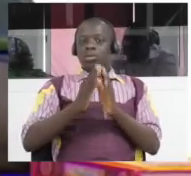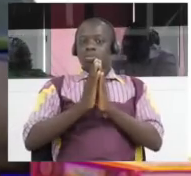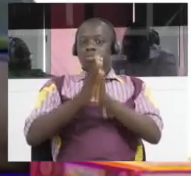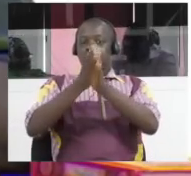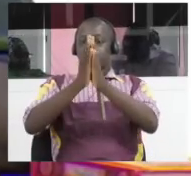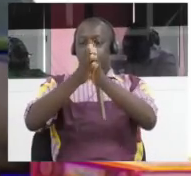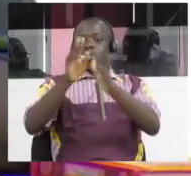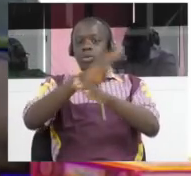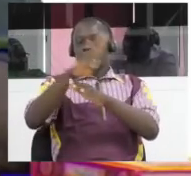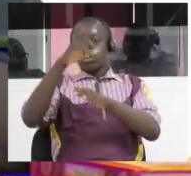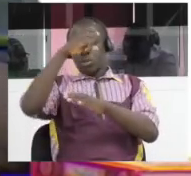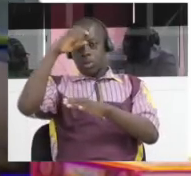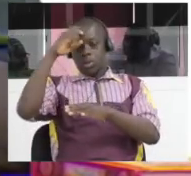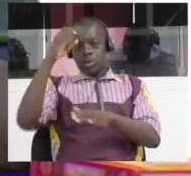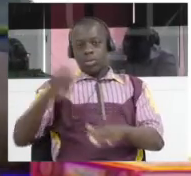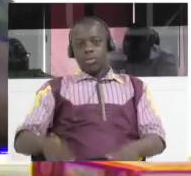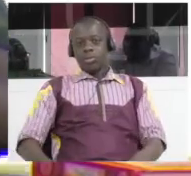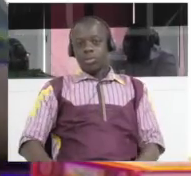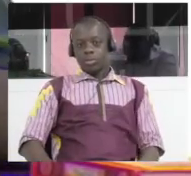was no longer operational.